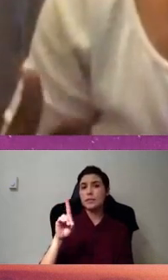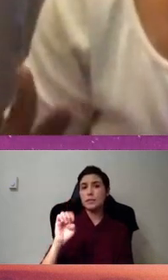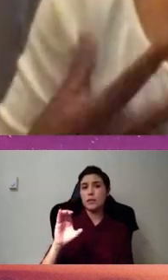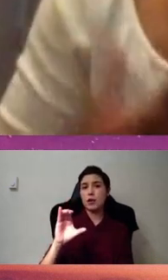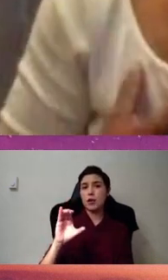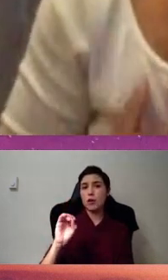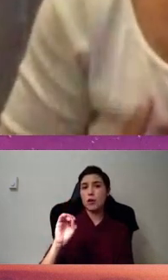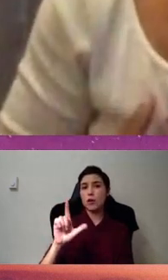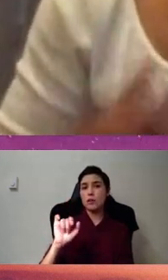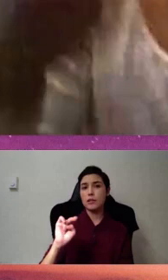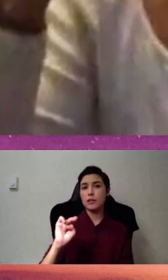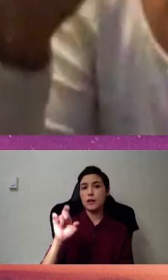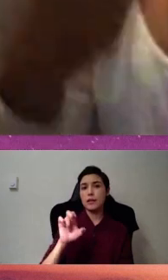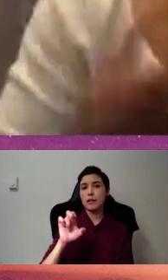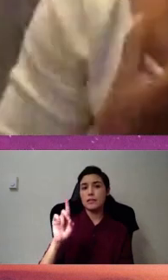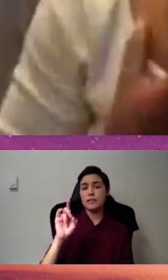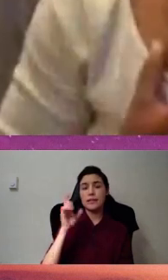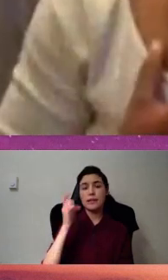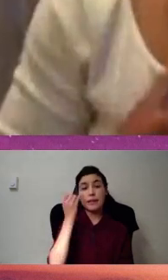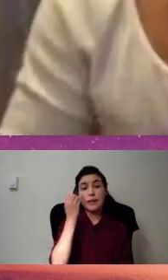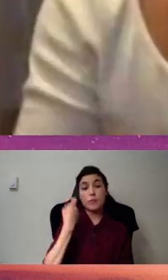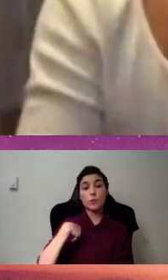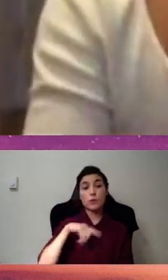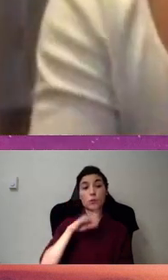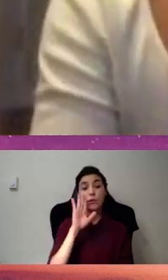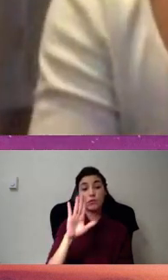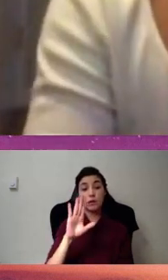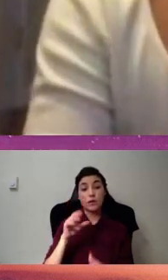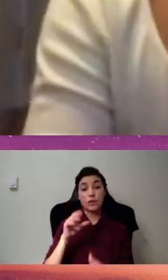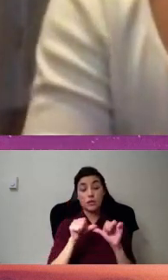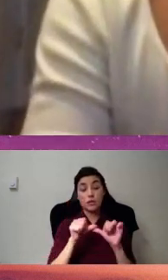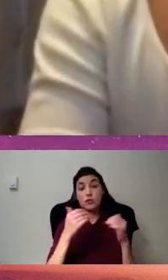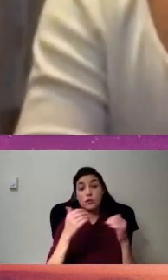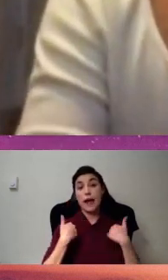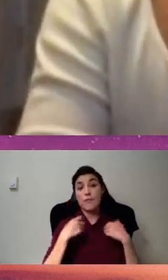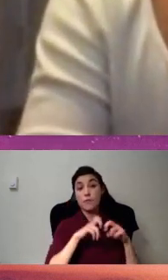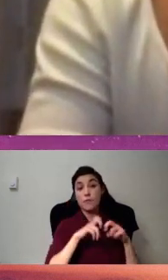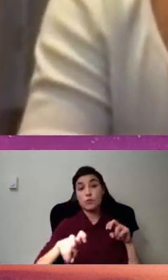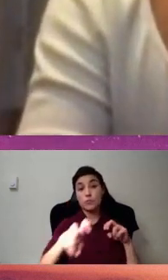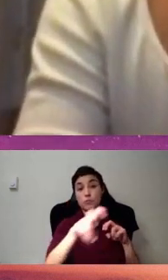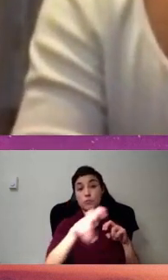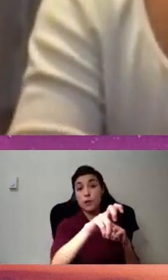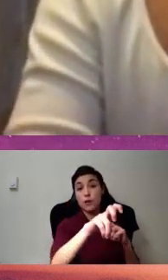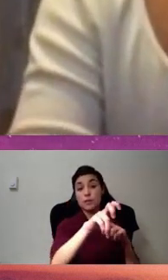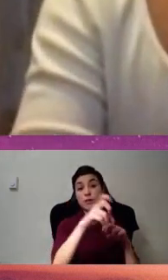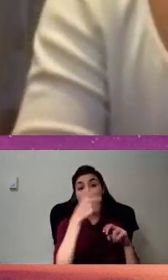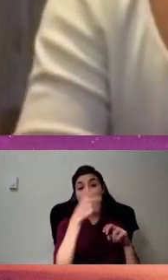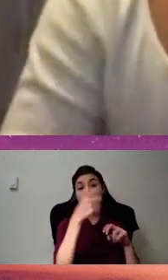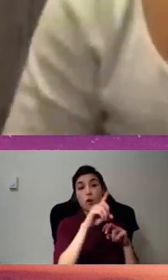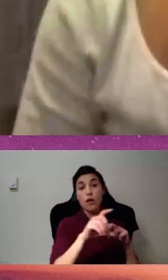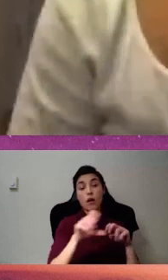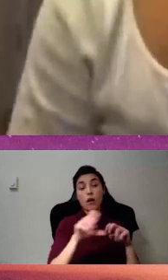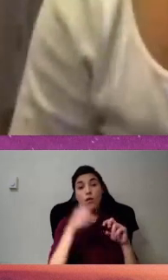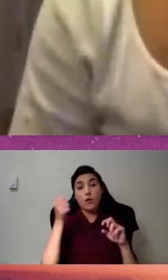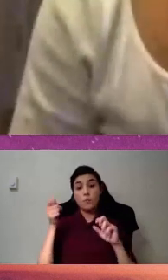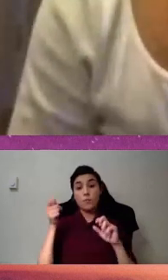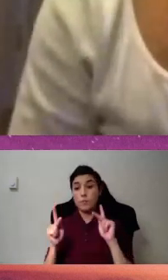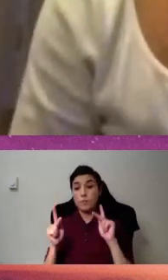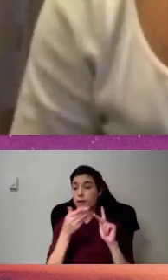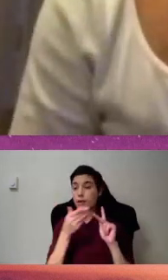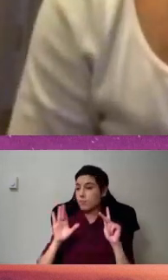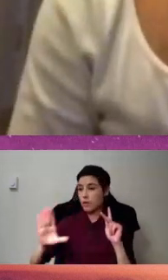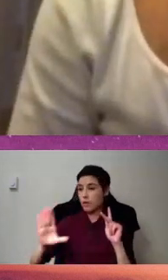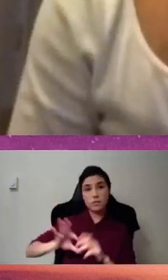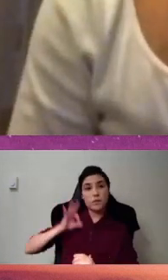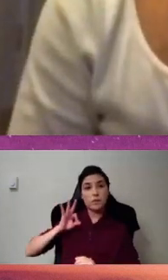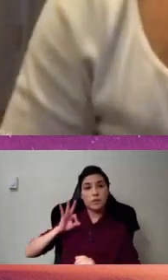complete and total liberation for folks and their bodies and their minds and their spirits. But when I think of this question, I was thinking of what we were discussing in